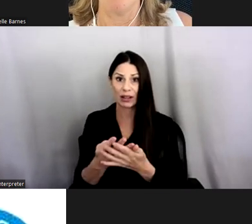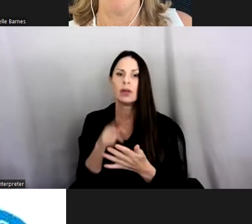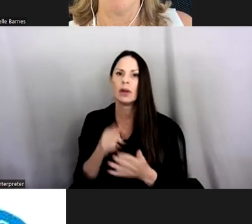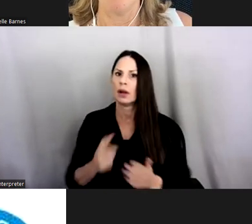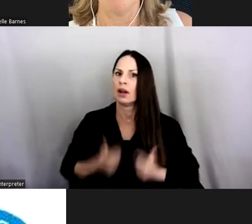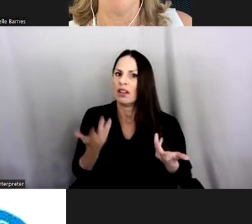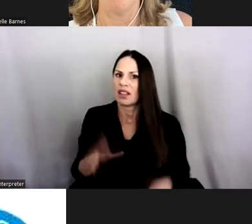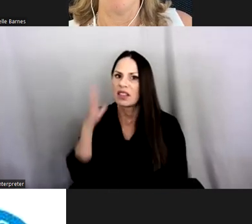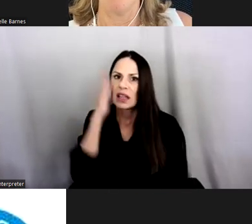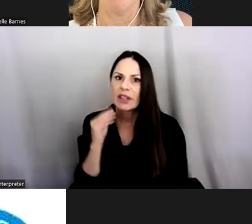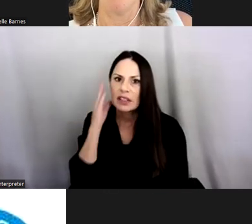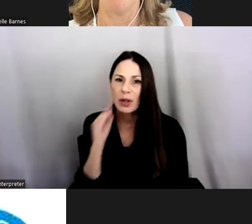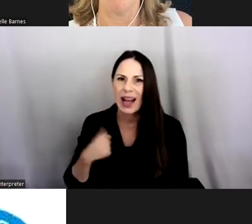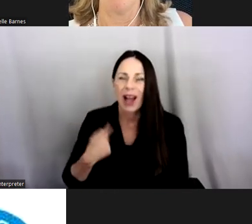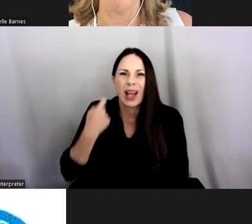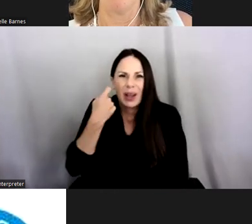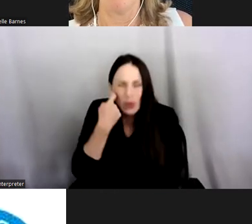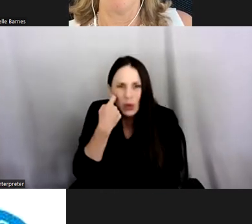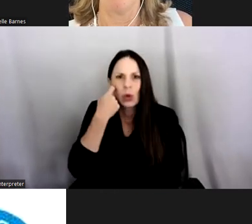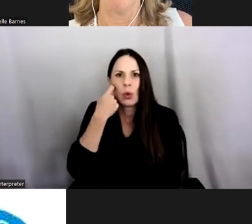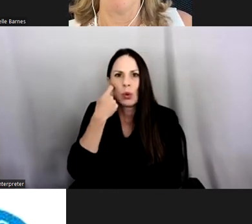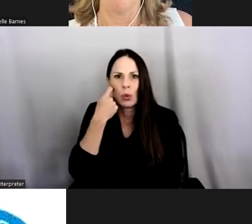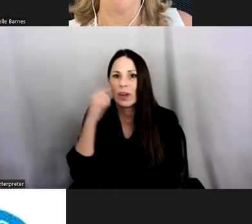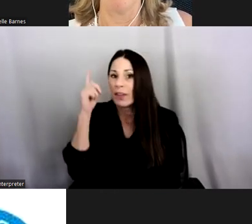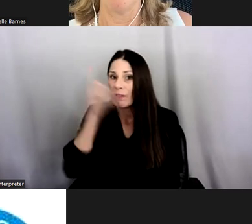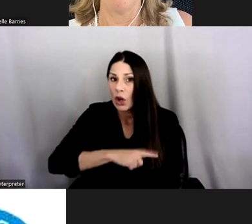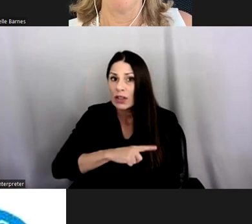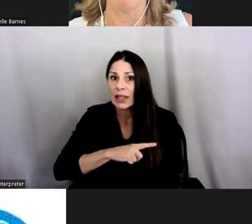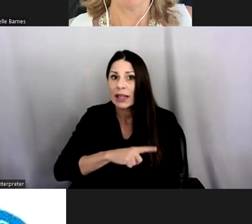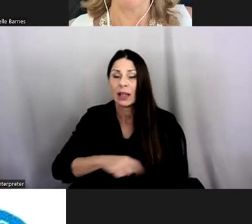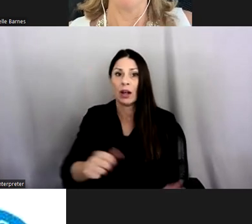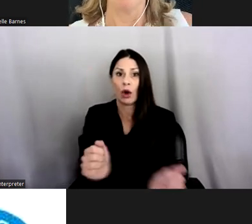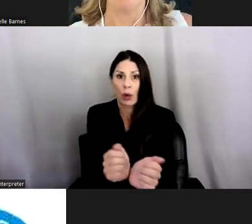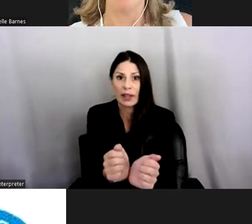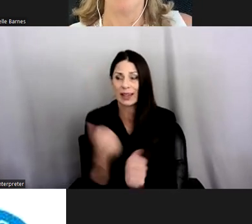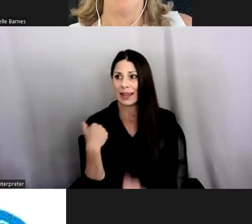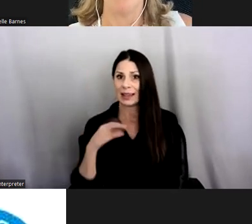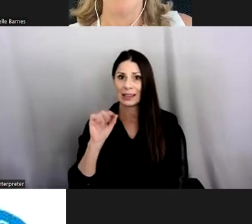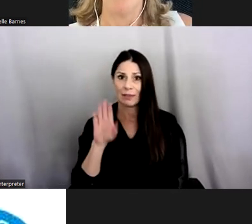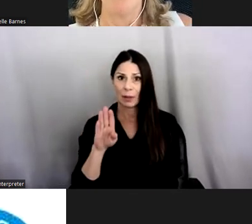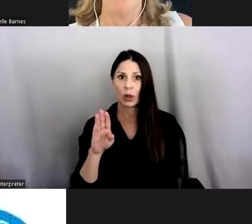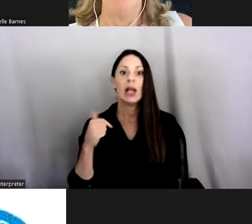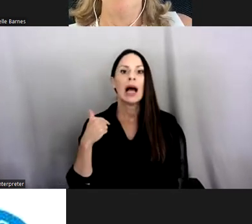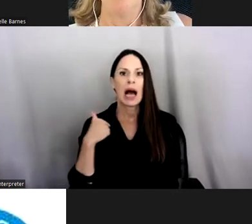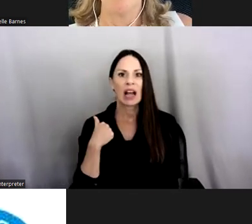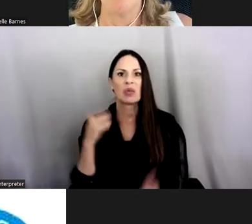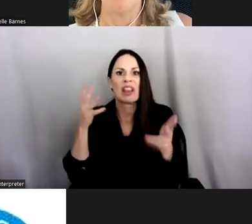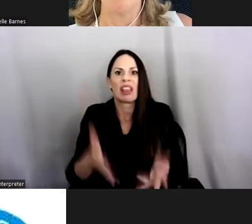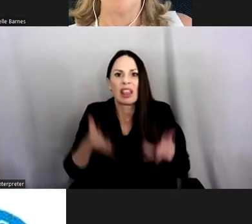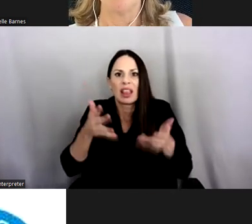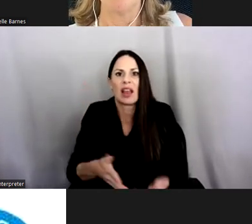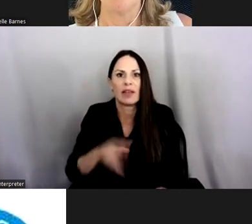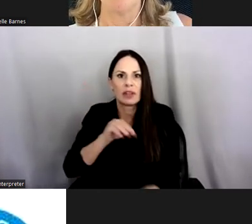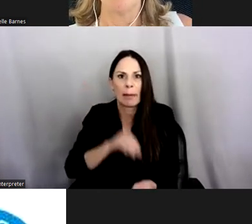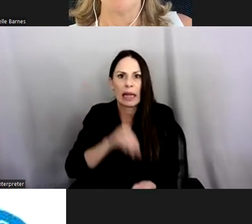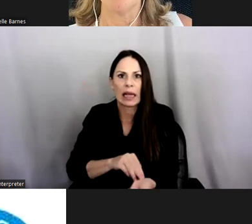was falsely arrested in February, and I was left in medication withdrawal. I